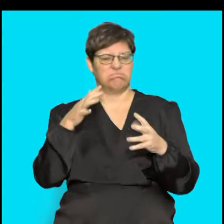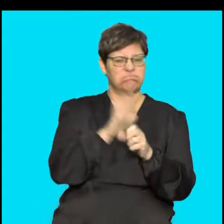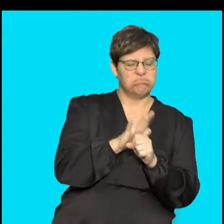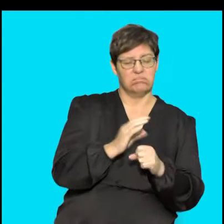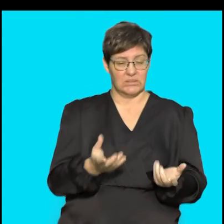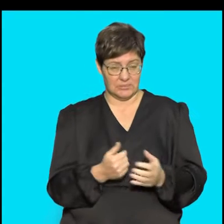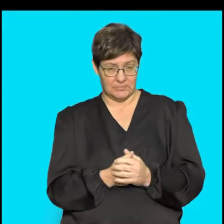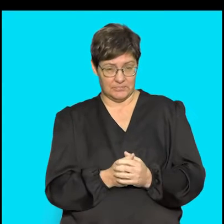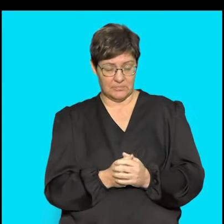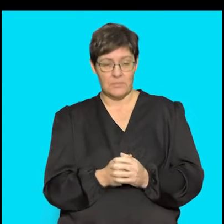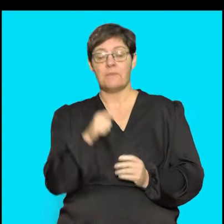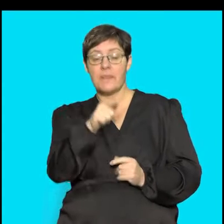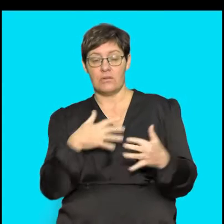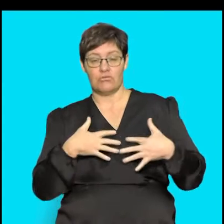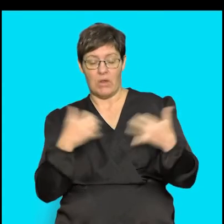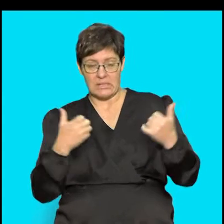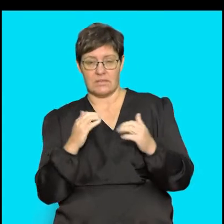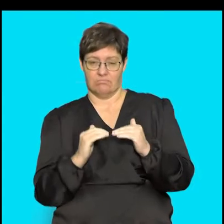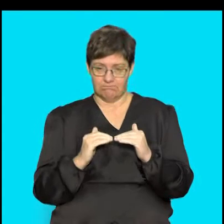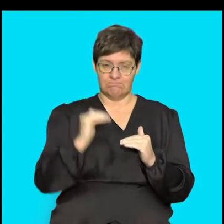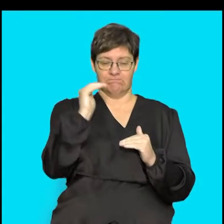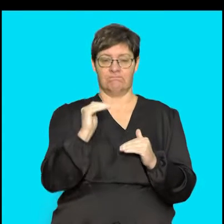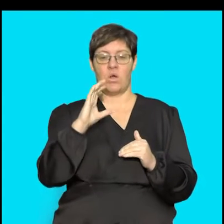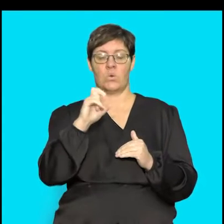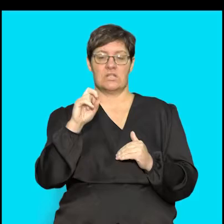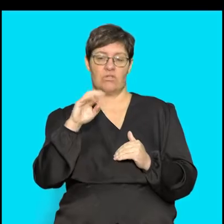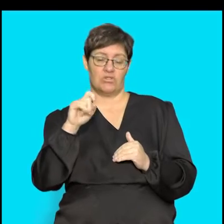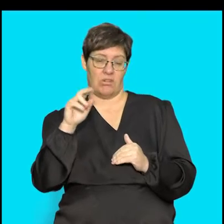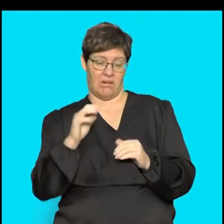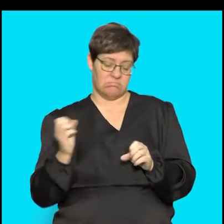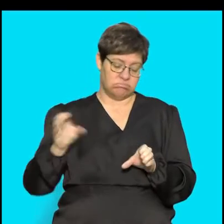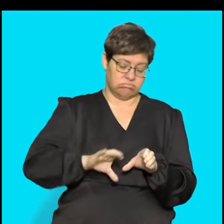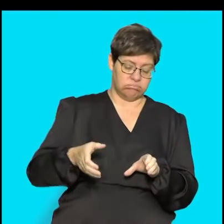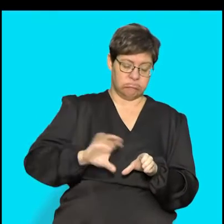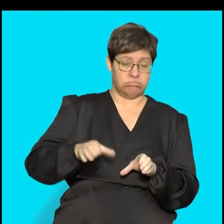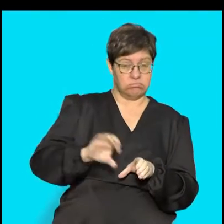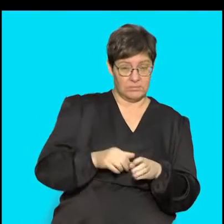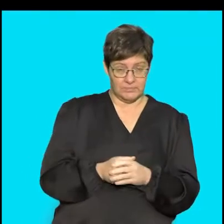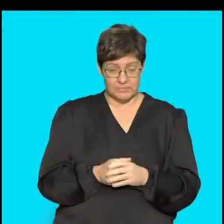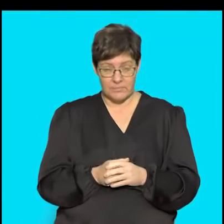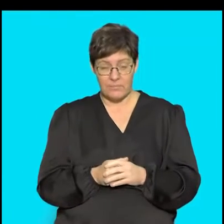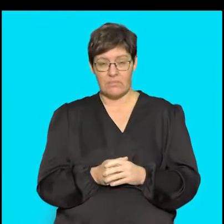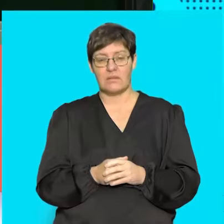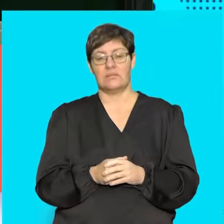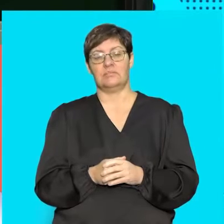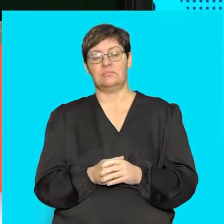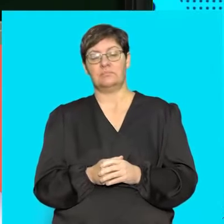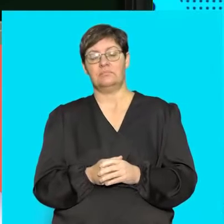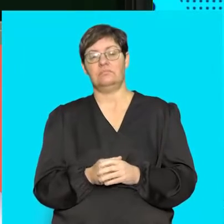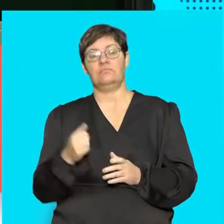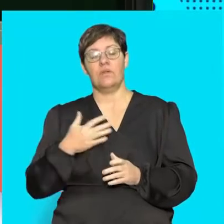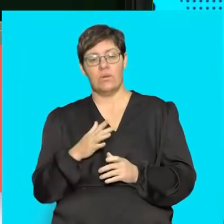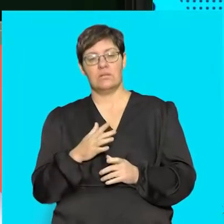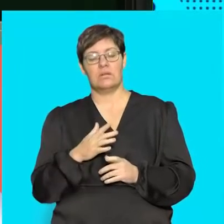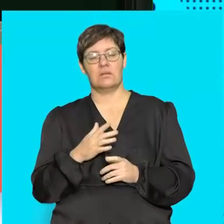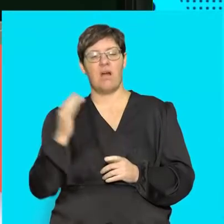Right. So my stress here is an increase in concentration. Now what I'm going to do is I want us to work